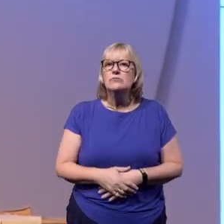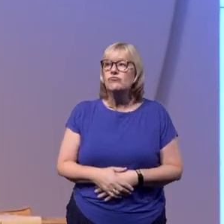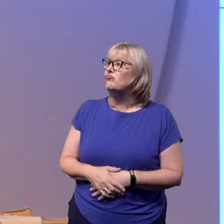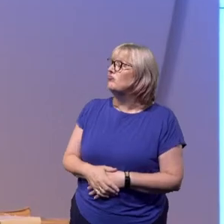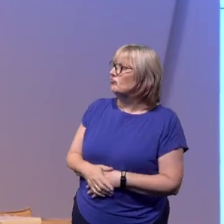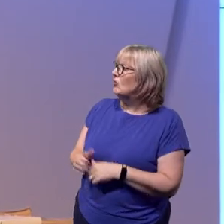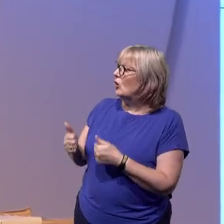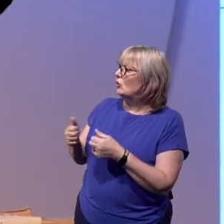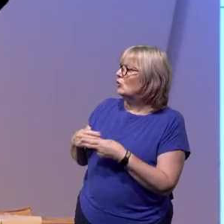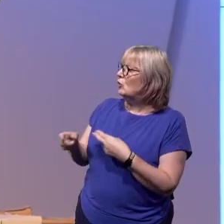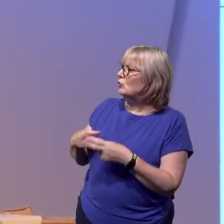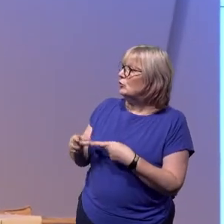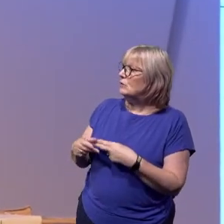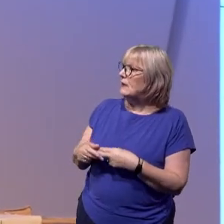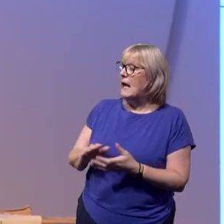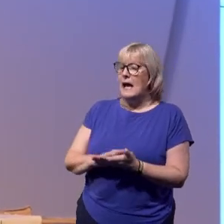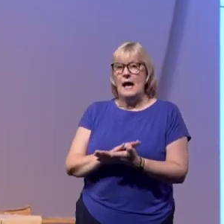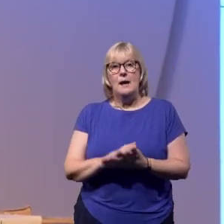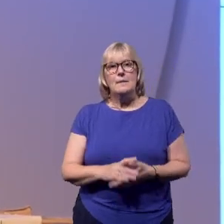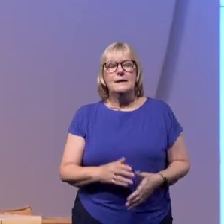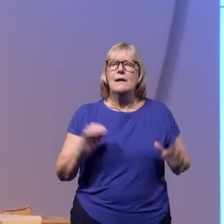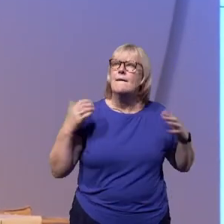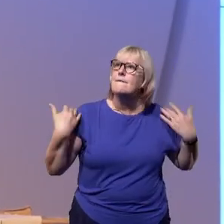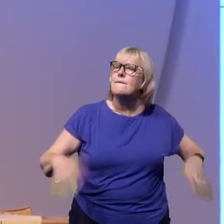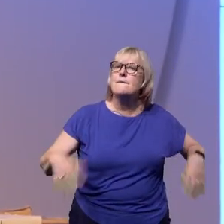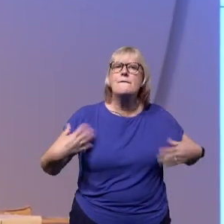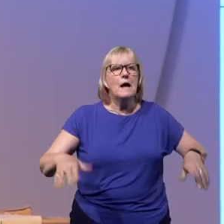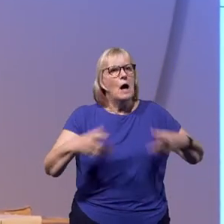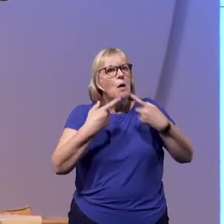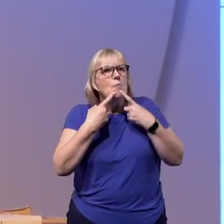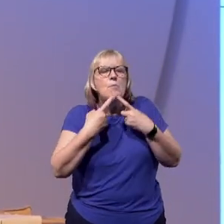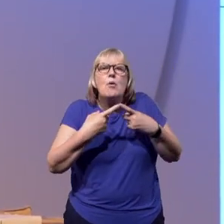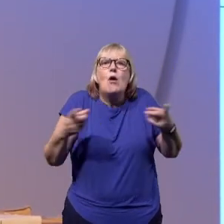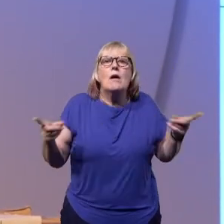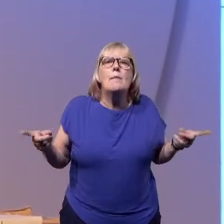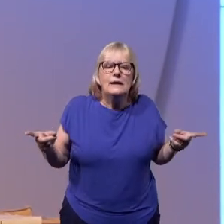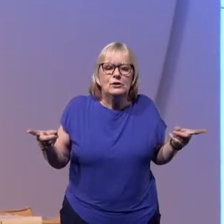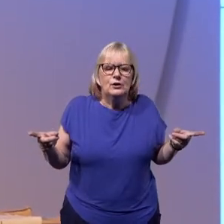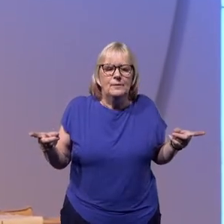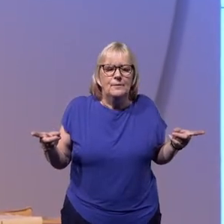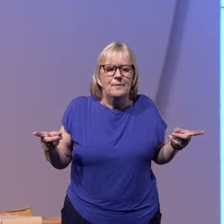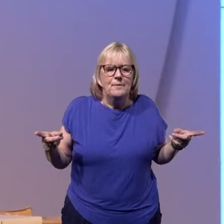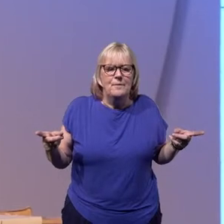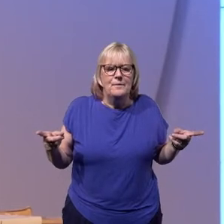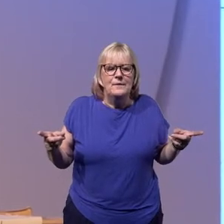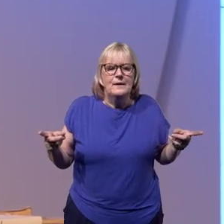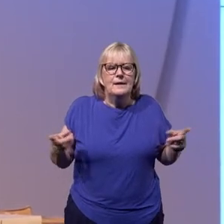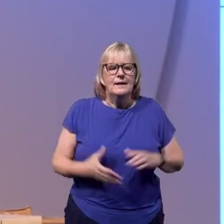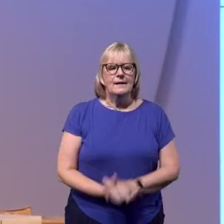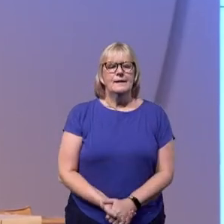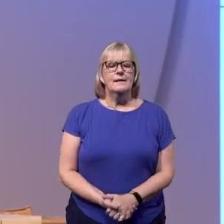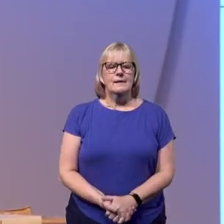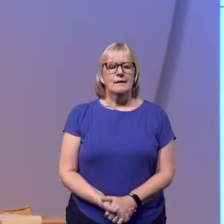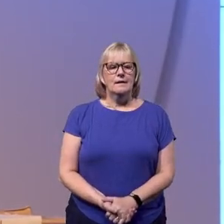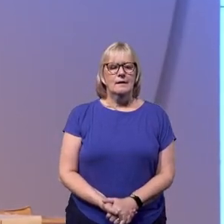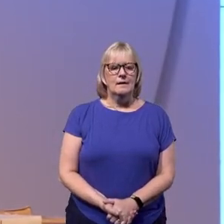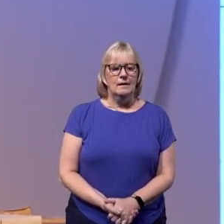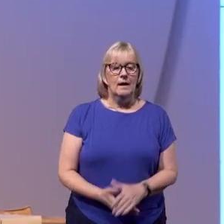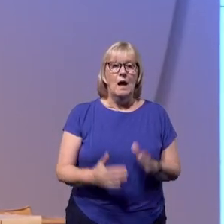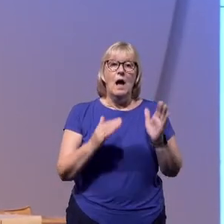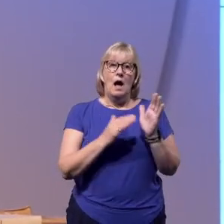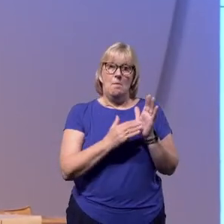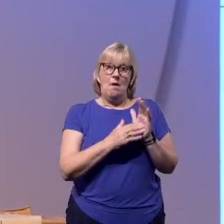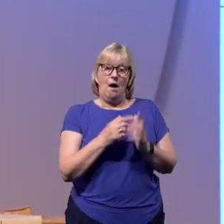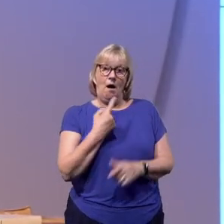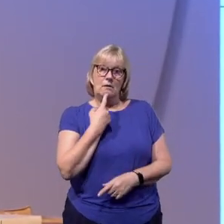it means the great proclamation, the evangelion of the gospel went out. So then I say this, do jot this down. I say, so Mark is